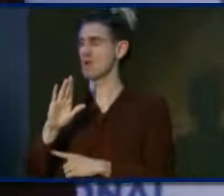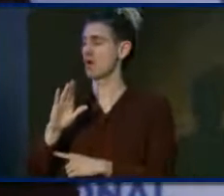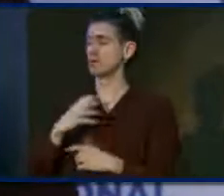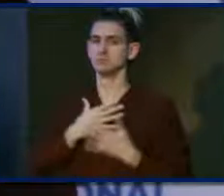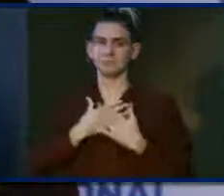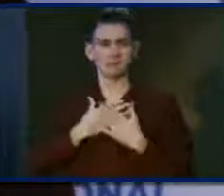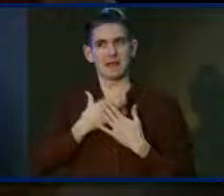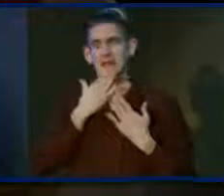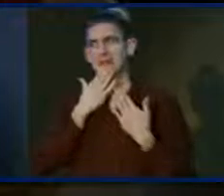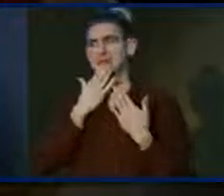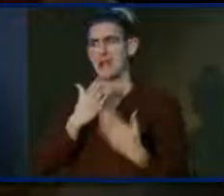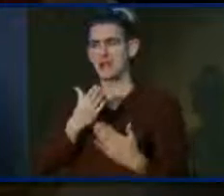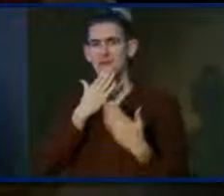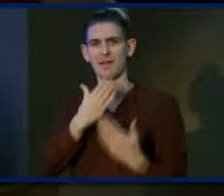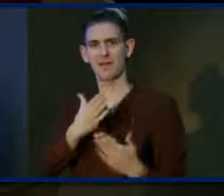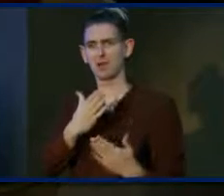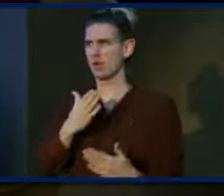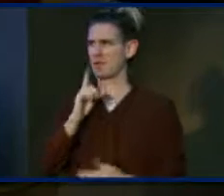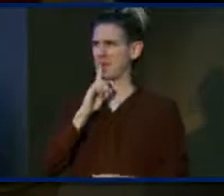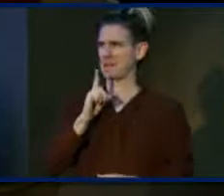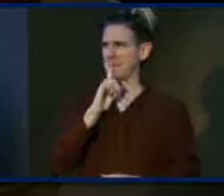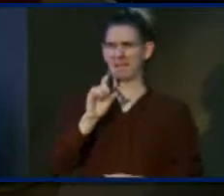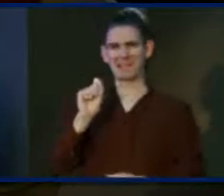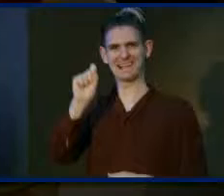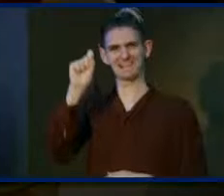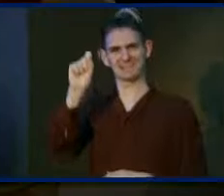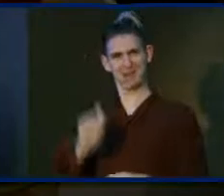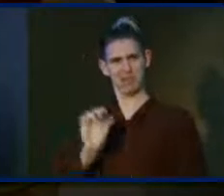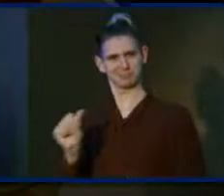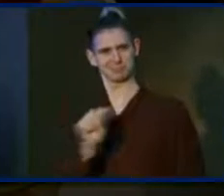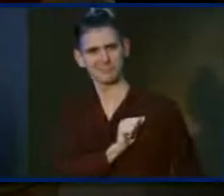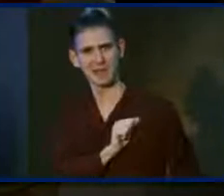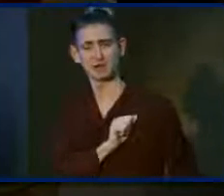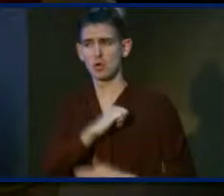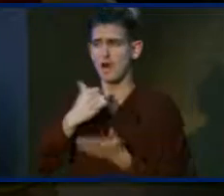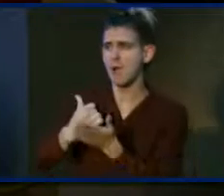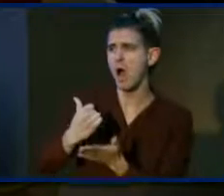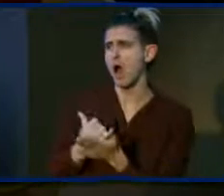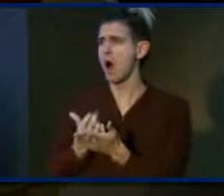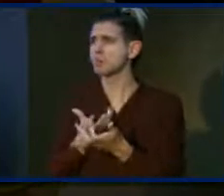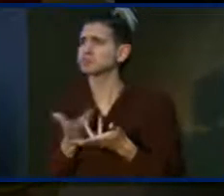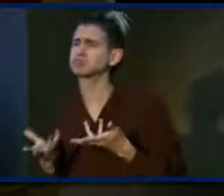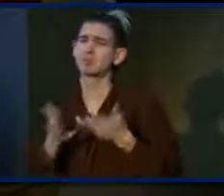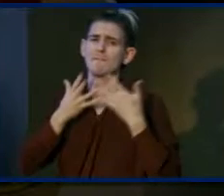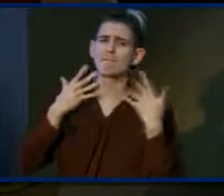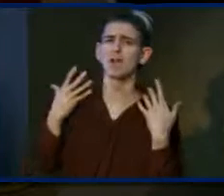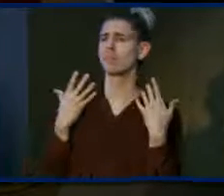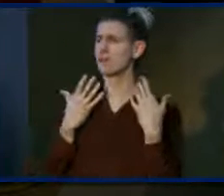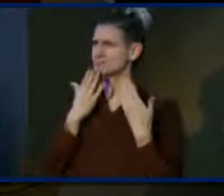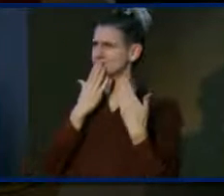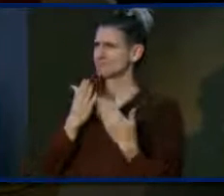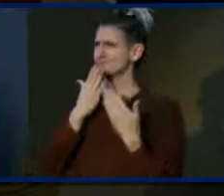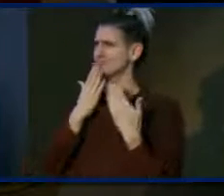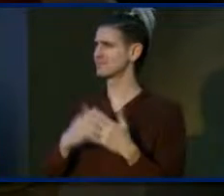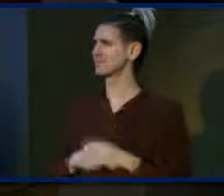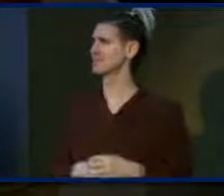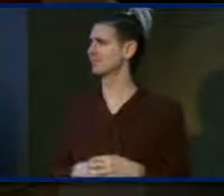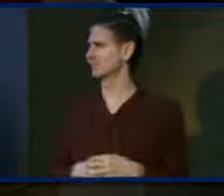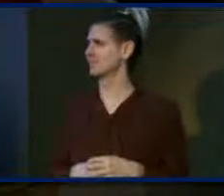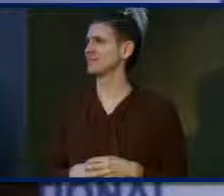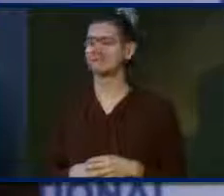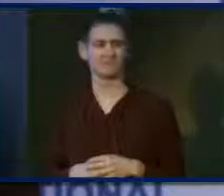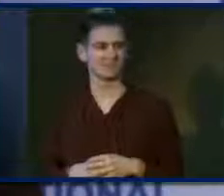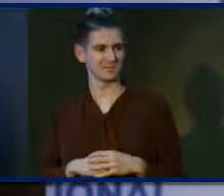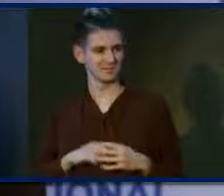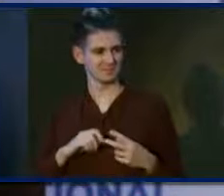Southern hospitality, y'all. He's laid out the red carpet for us. And I know that Mayor Lightfoot couldn't be here with us, but she sent us that Garrett's popcorn,